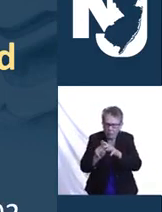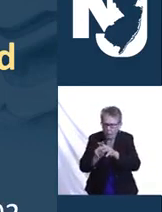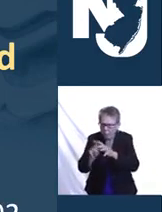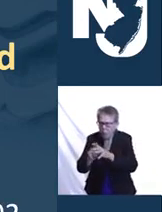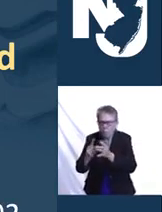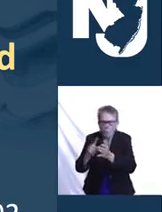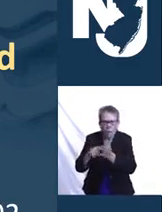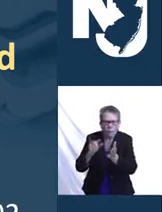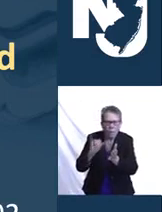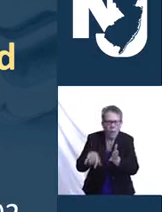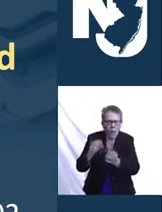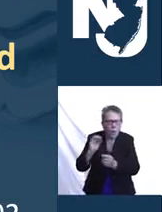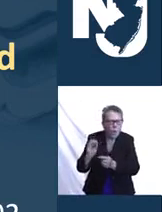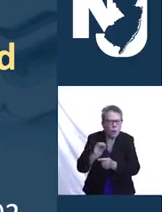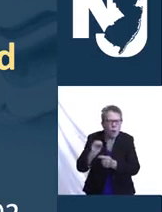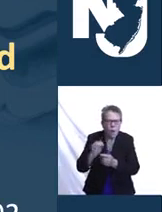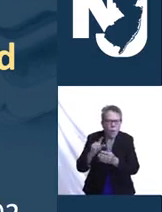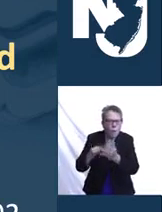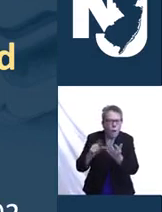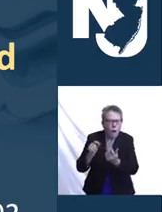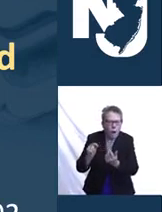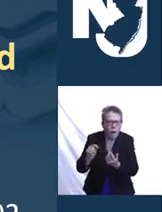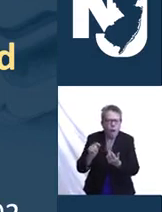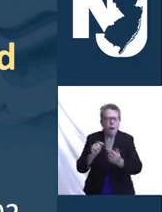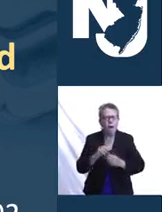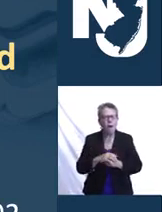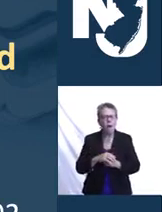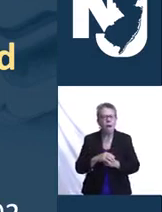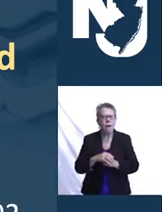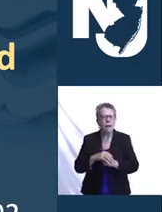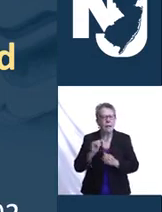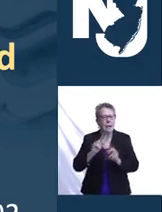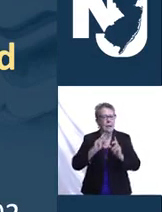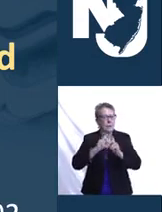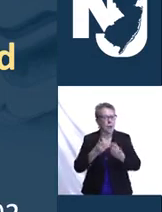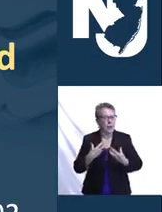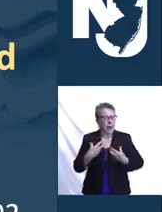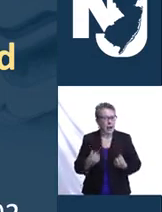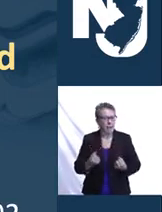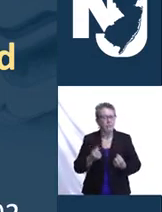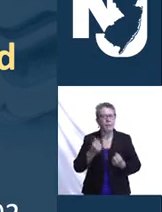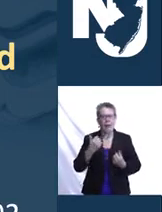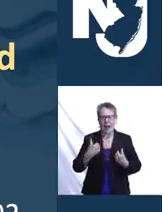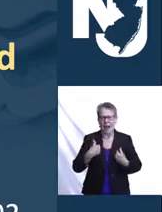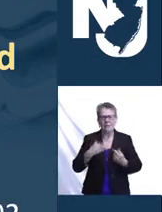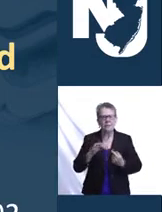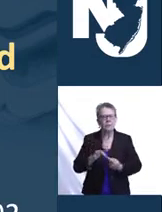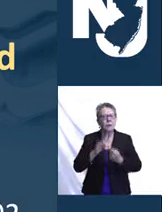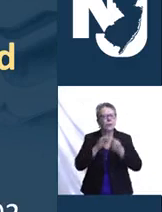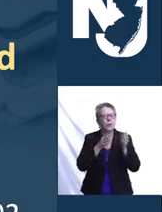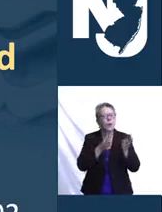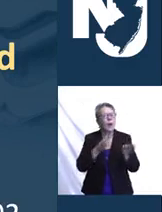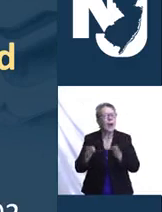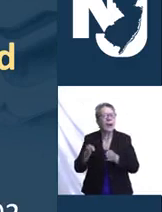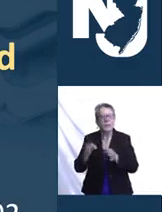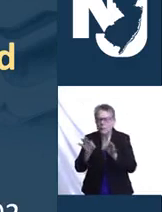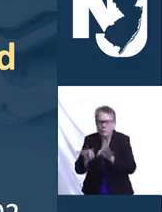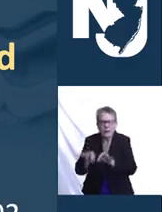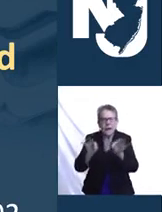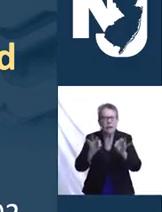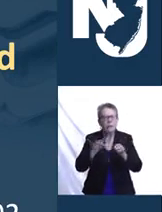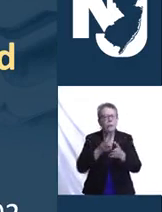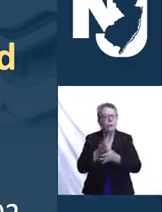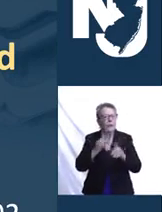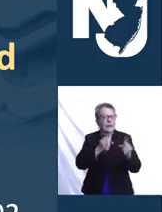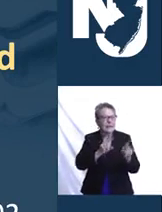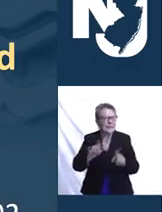quickly identify Omicron through both PCR testing and virus sequencing processes and protocols